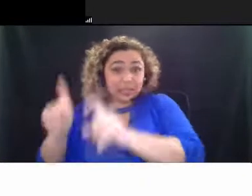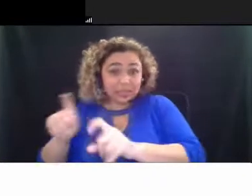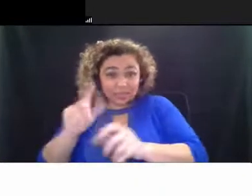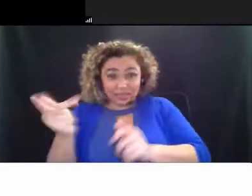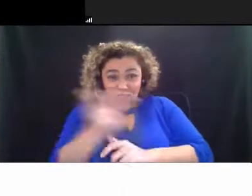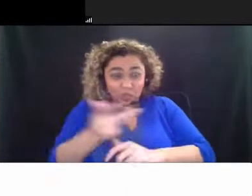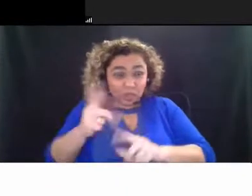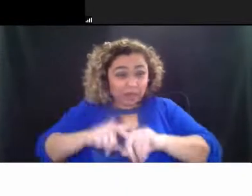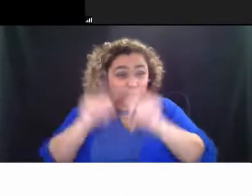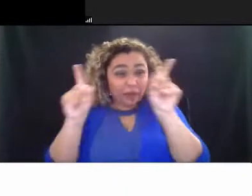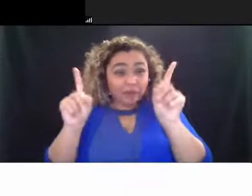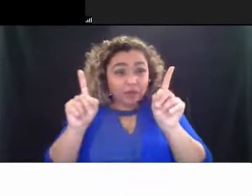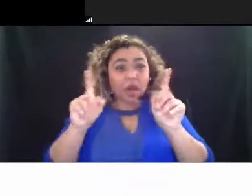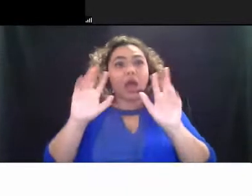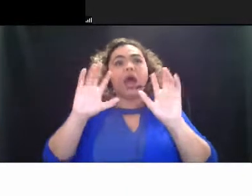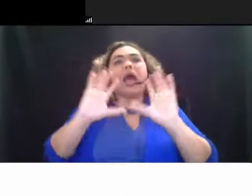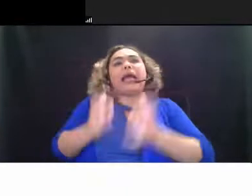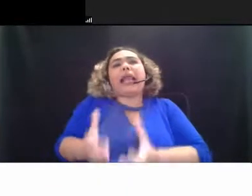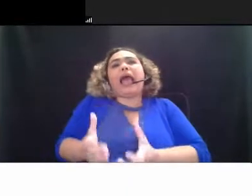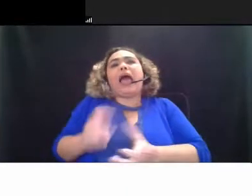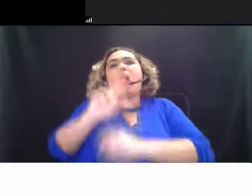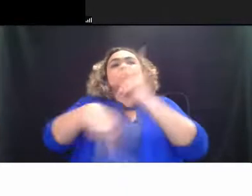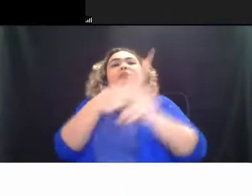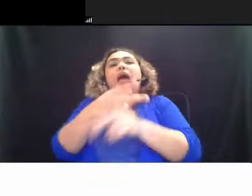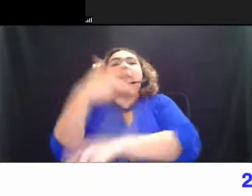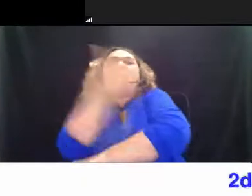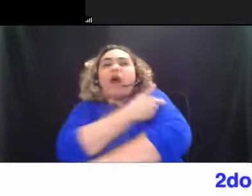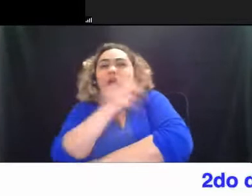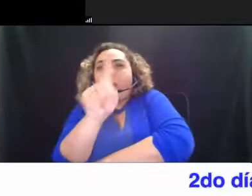different classes of vaccines?